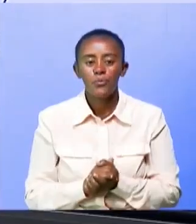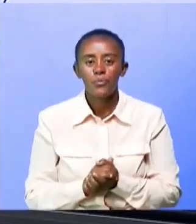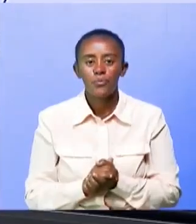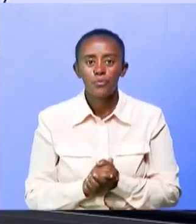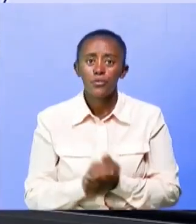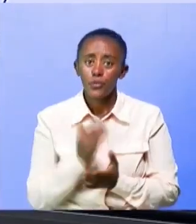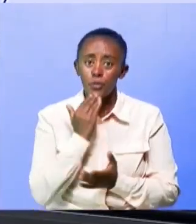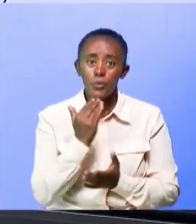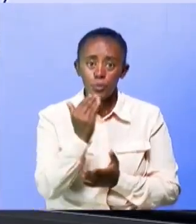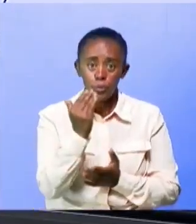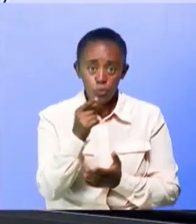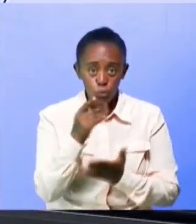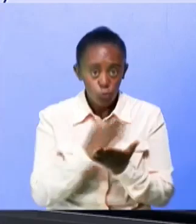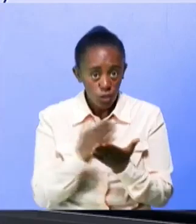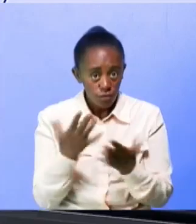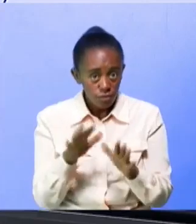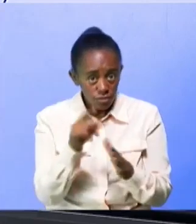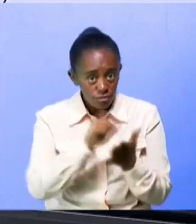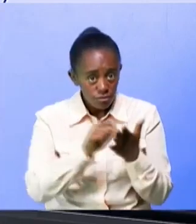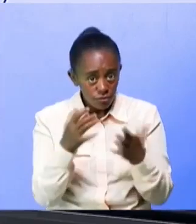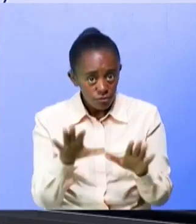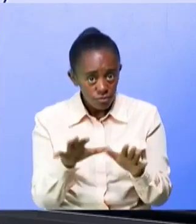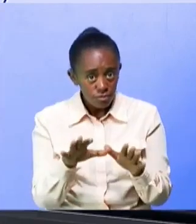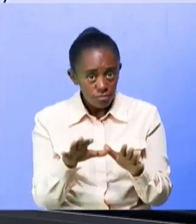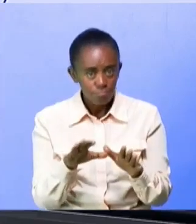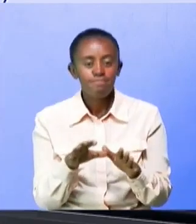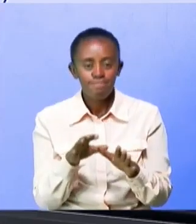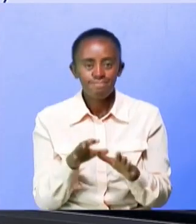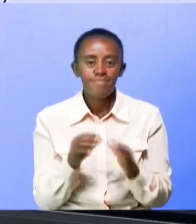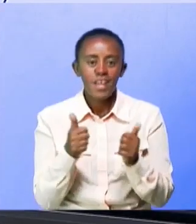good. Could you share? That's interesting.